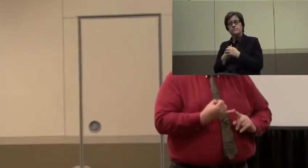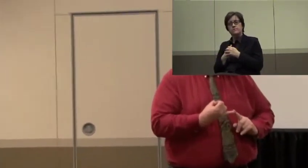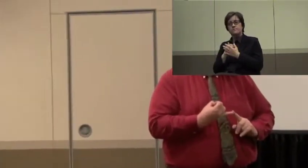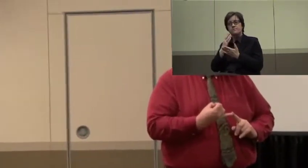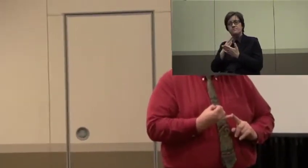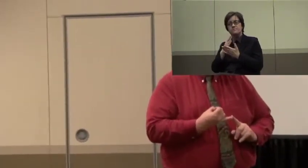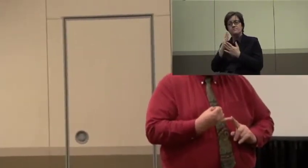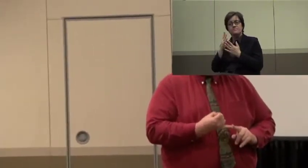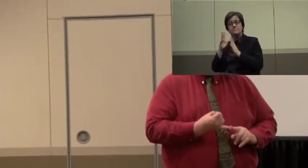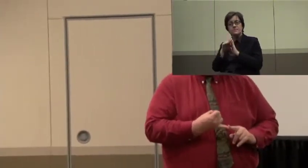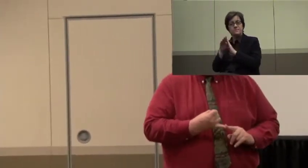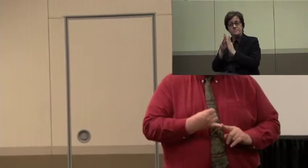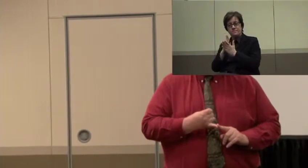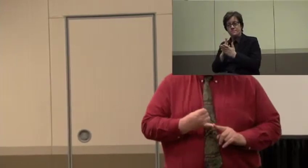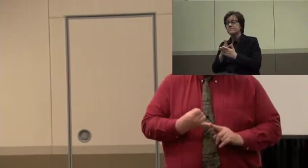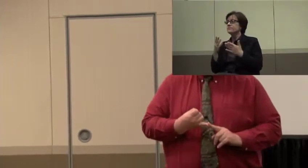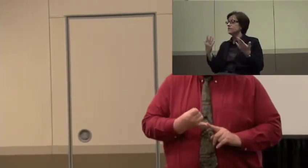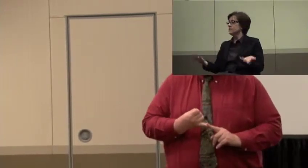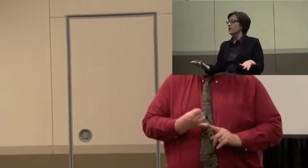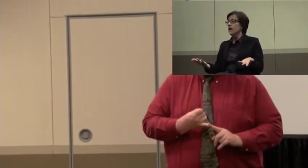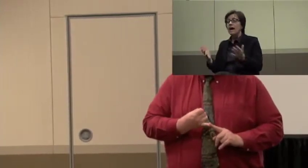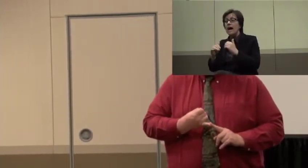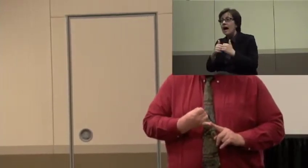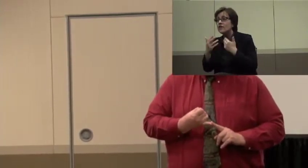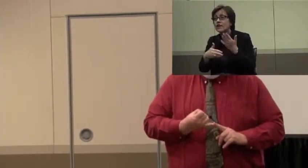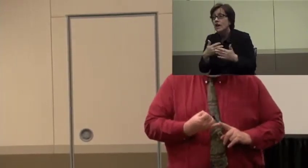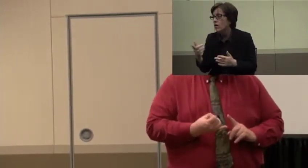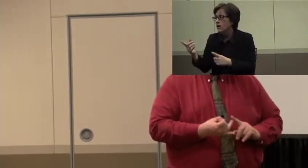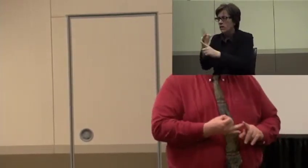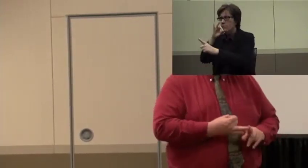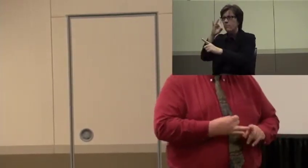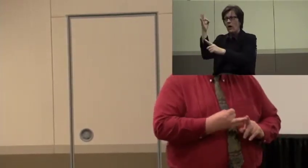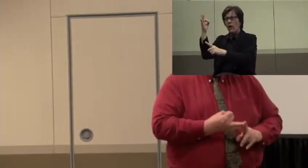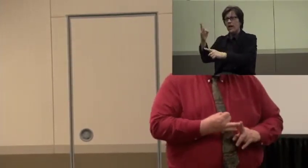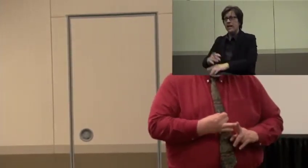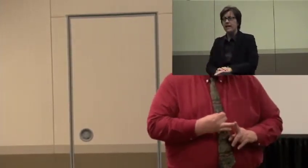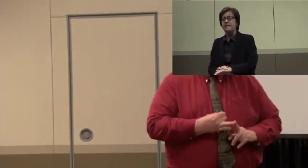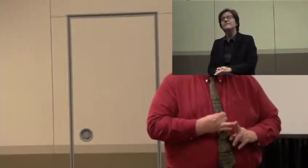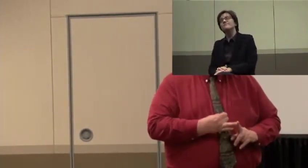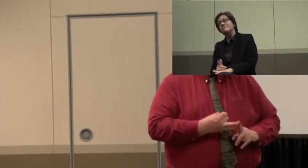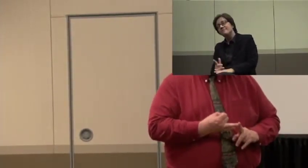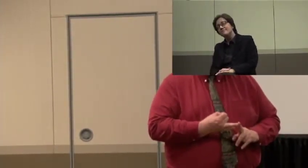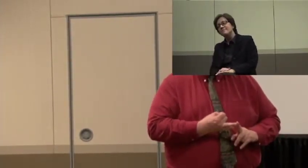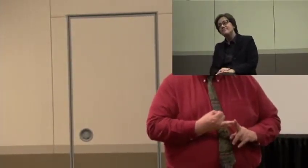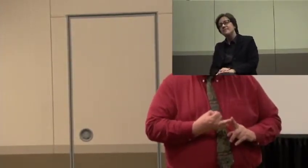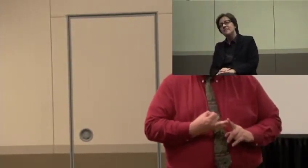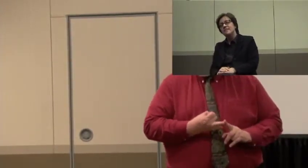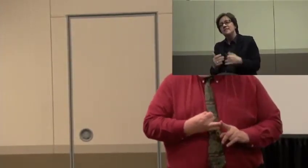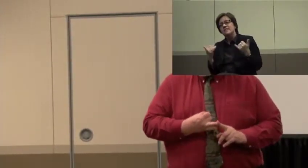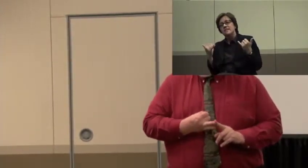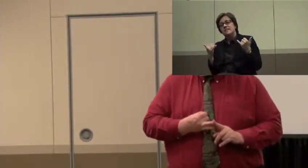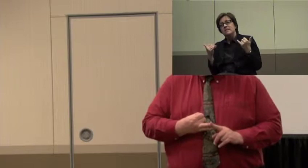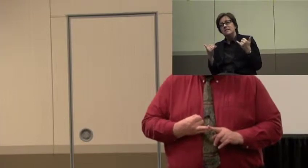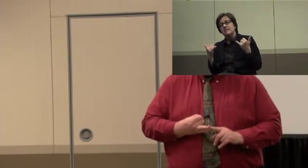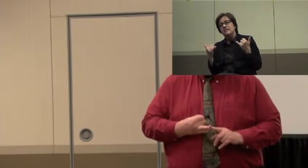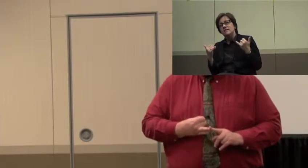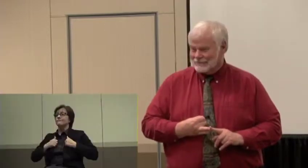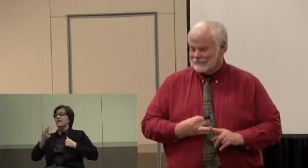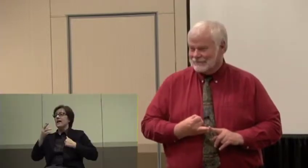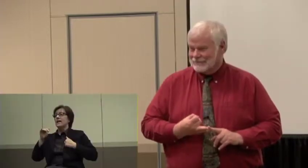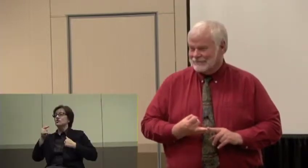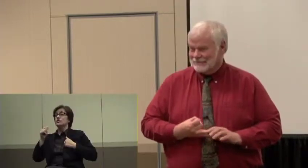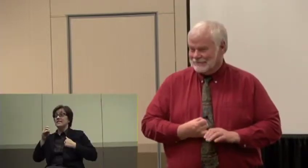non-compliant? No. Did he fail to comply sometimes? No. Sure. All right. Hygiene. Did he have some hygiene